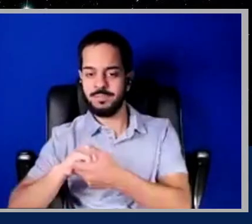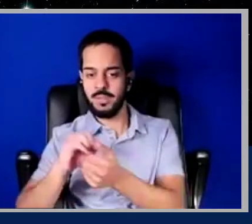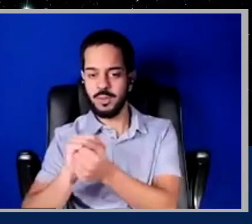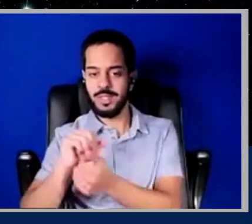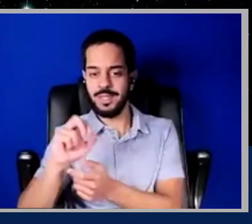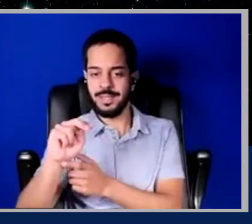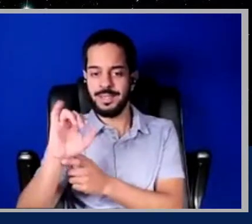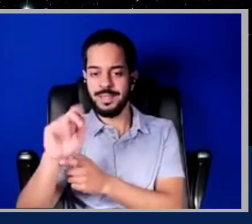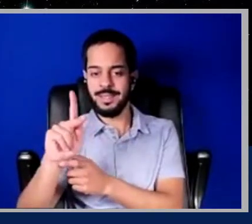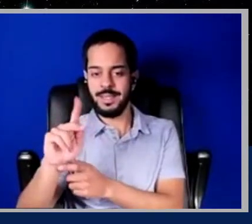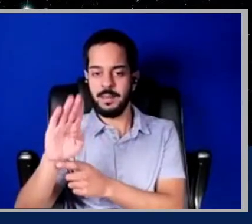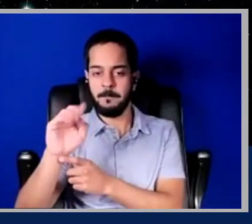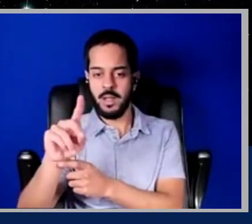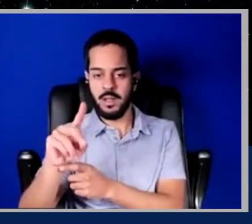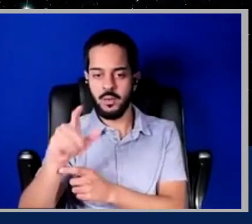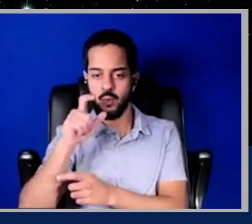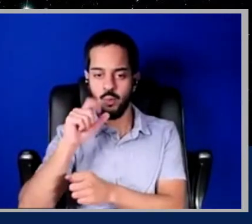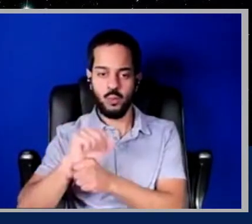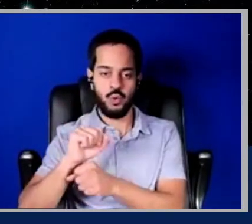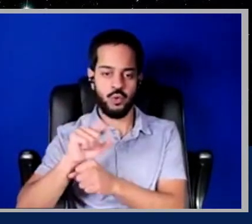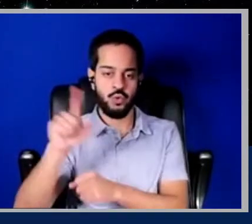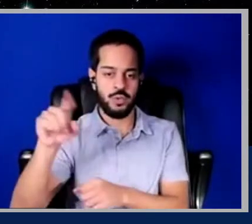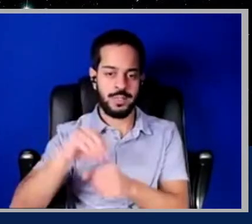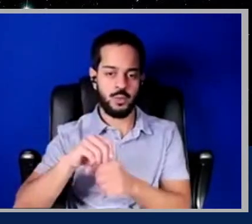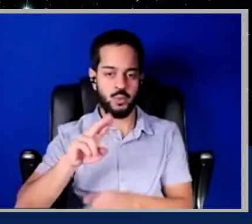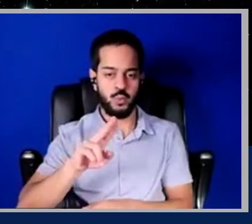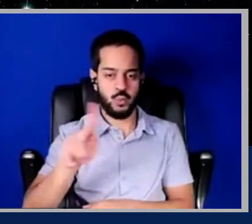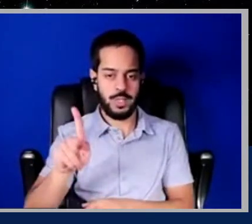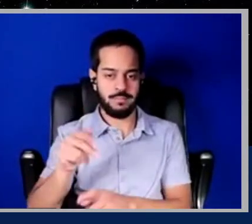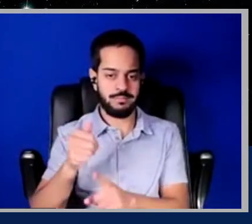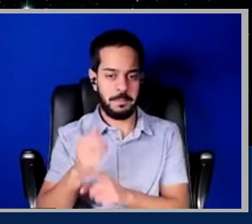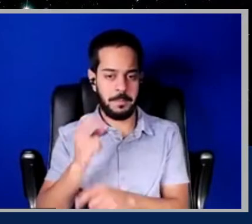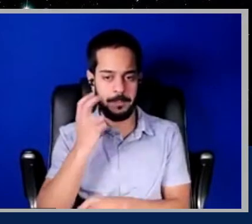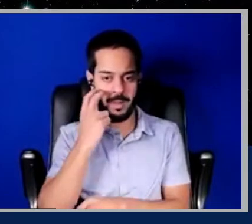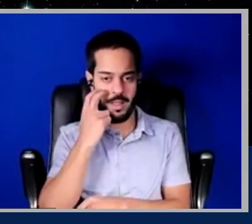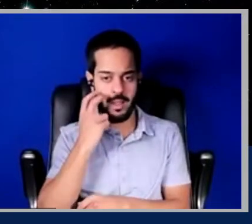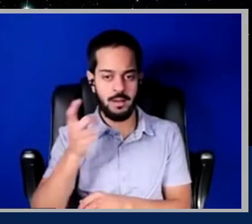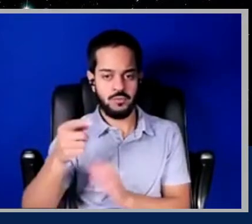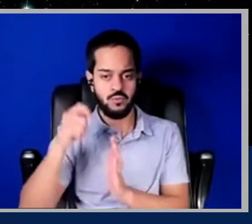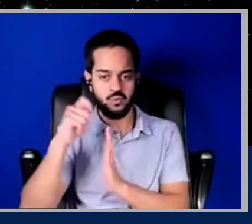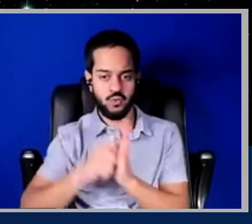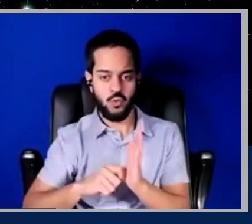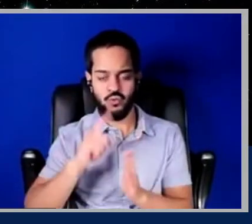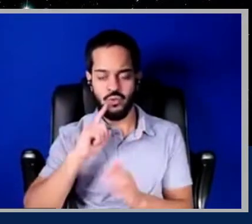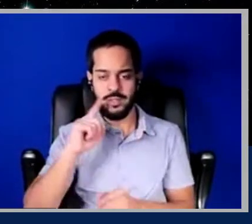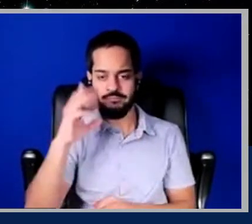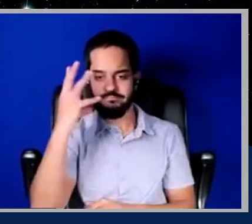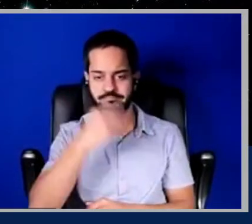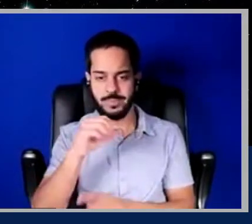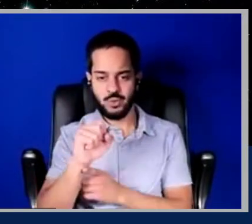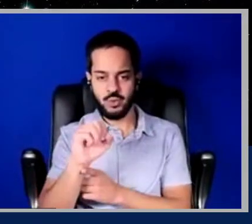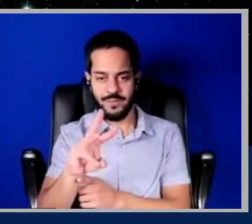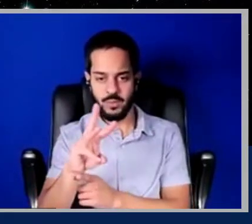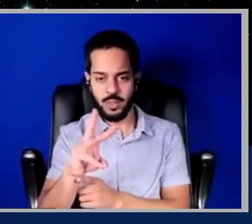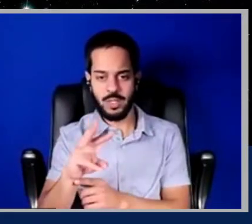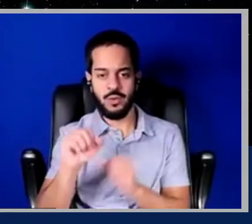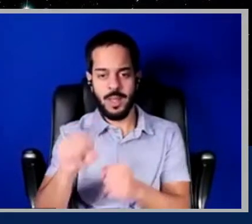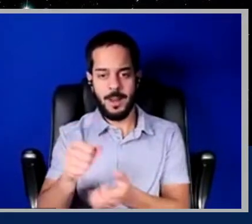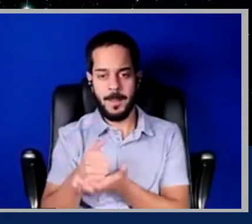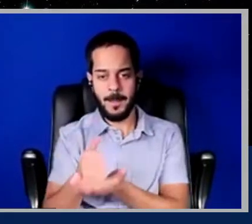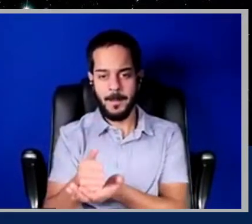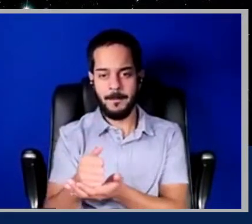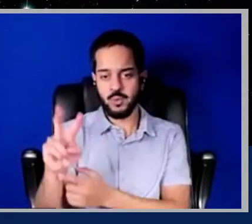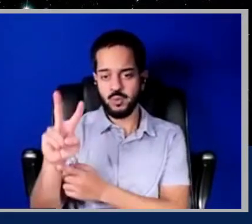who is an astronomer in the UK, Yes. who is also blind, and he wrote this amazing software that essentially lets you translate